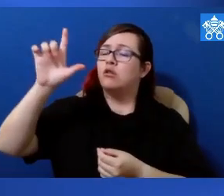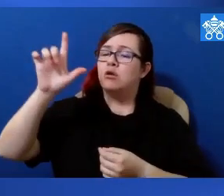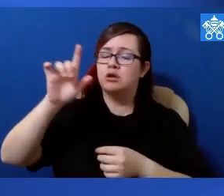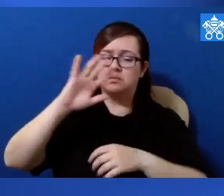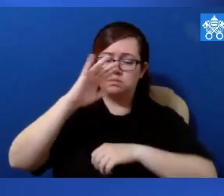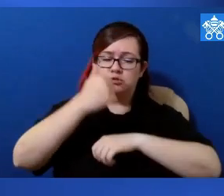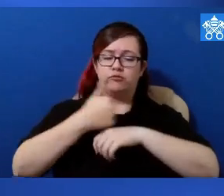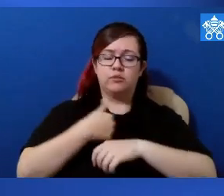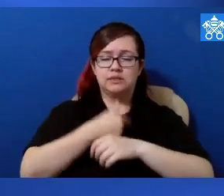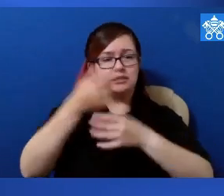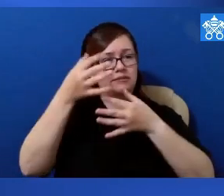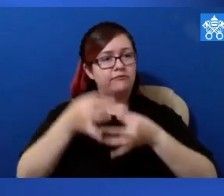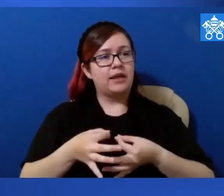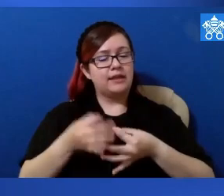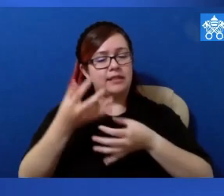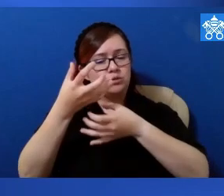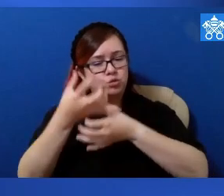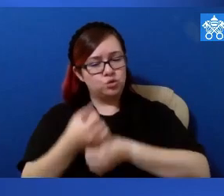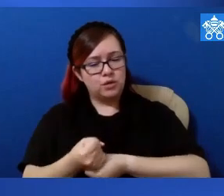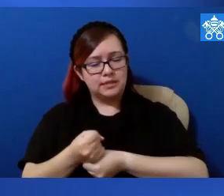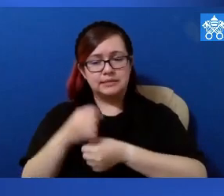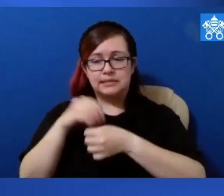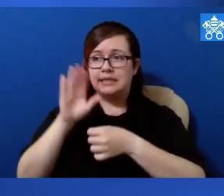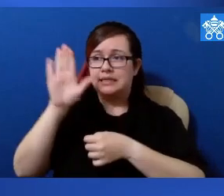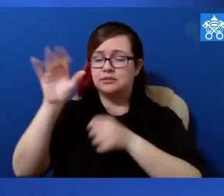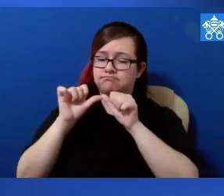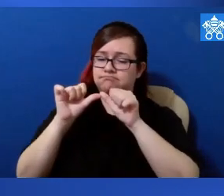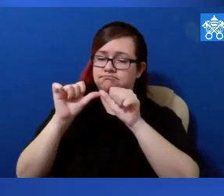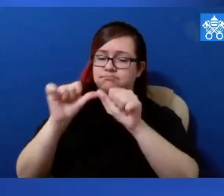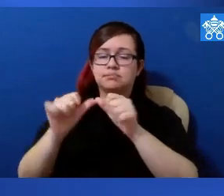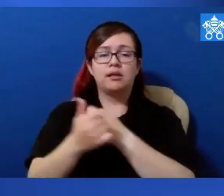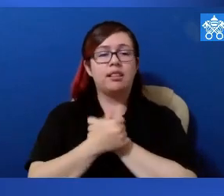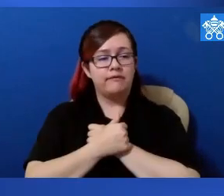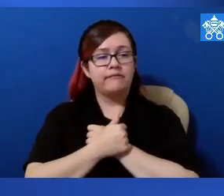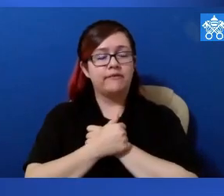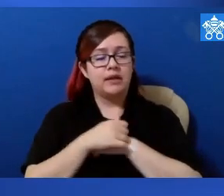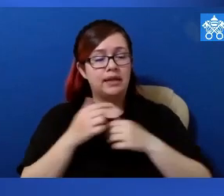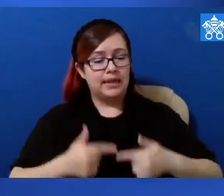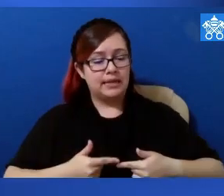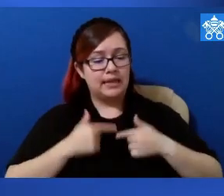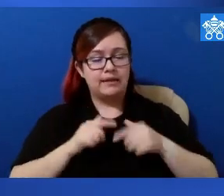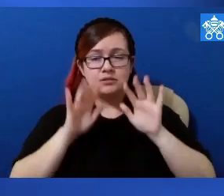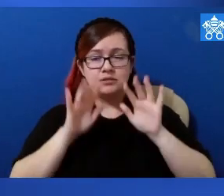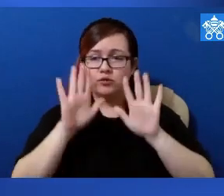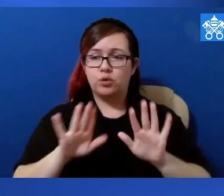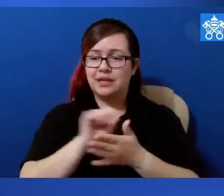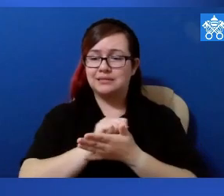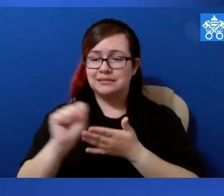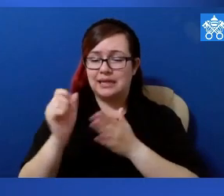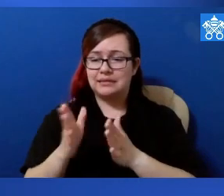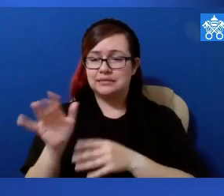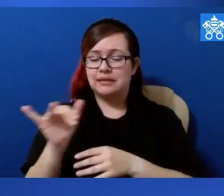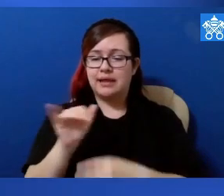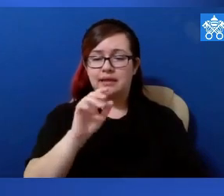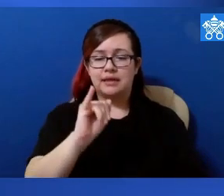freedom, the Lord confirms us in faith and hope and confident trust in his undying love. In the lives of